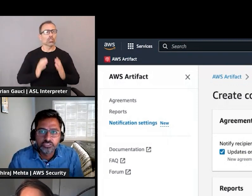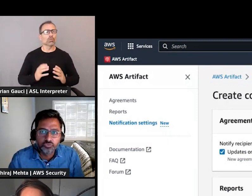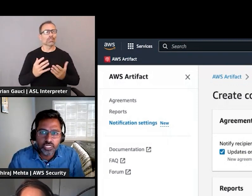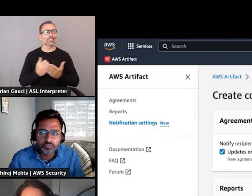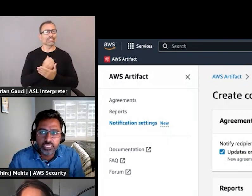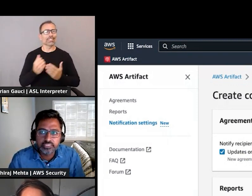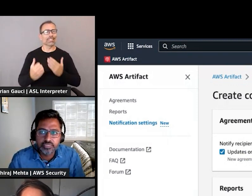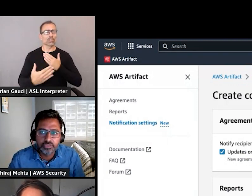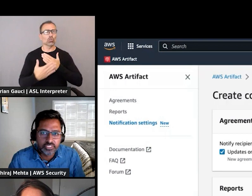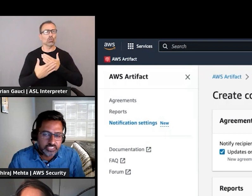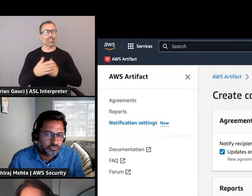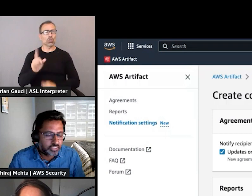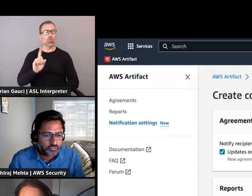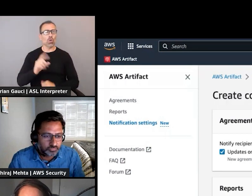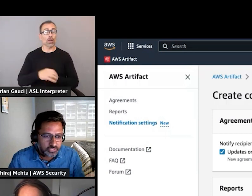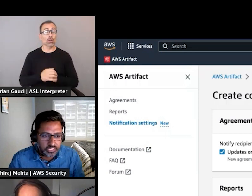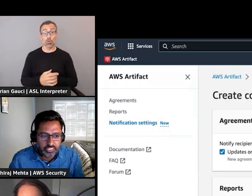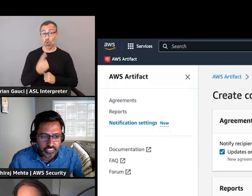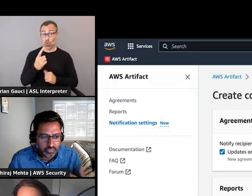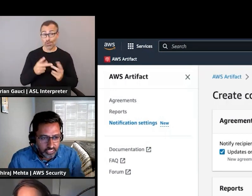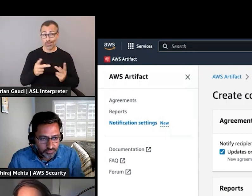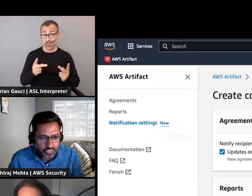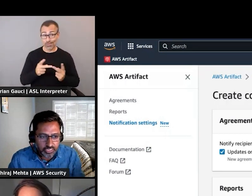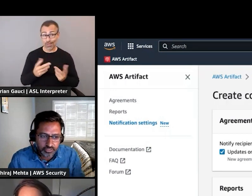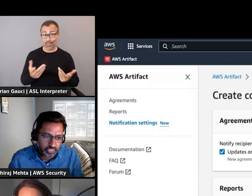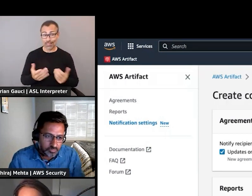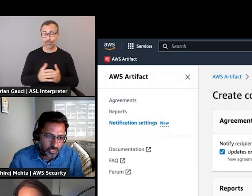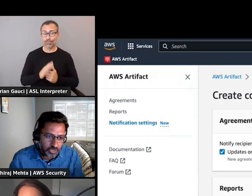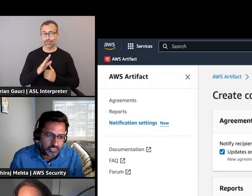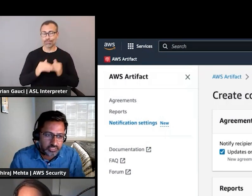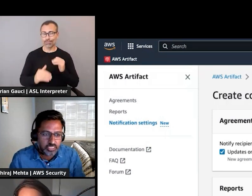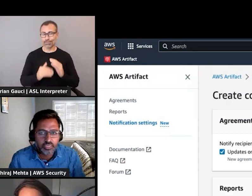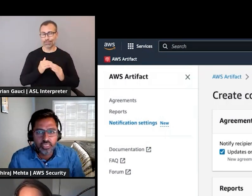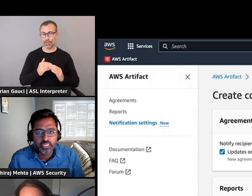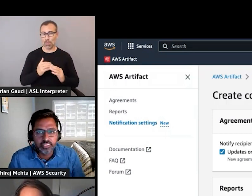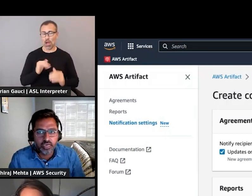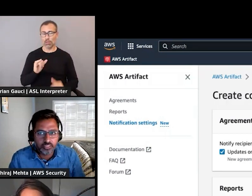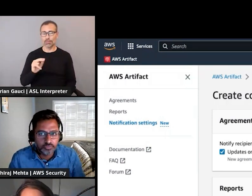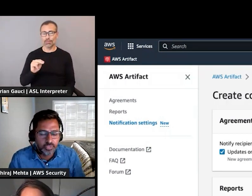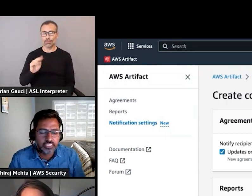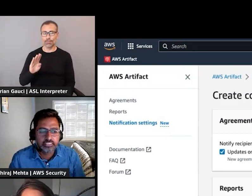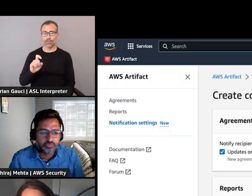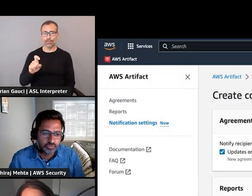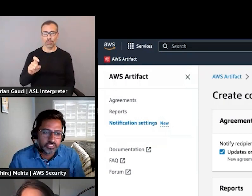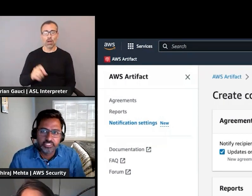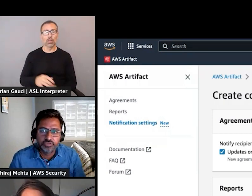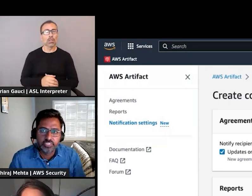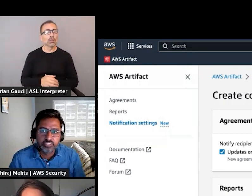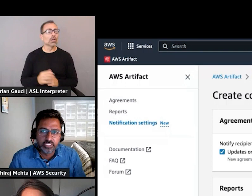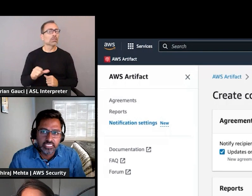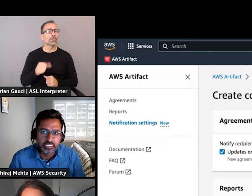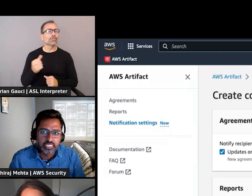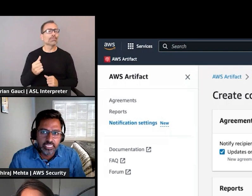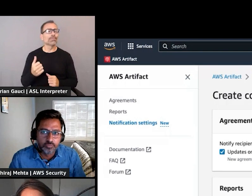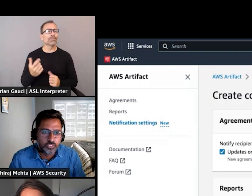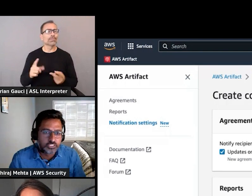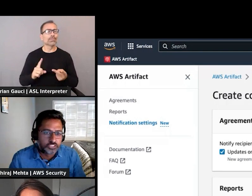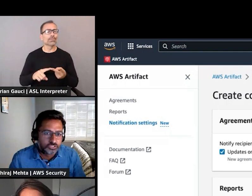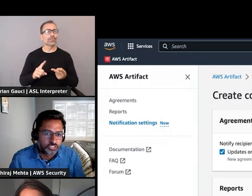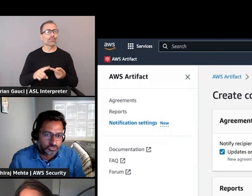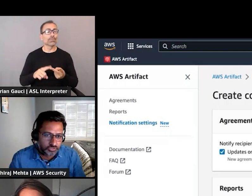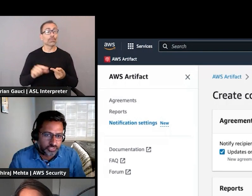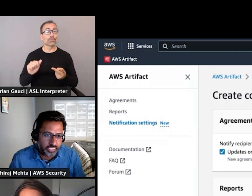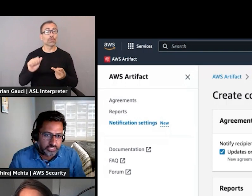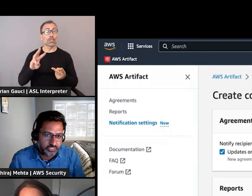right? So one place they will receive it is obviously in their inboxes, and the other place they will receive it is in